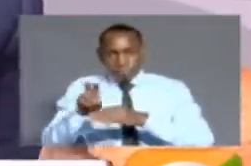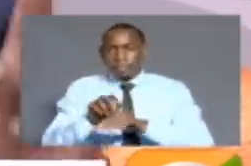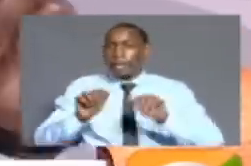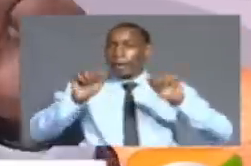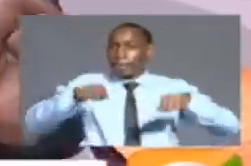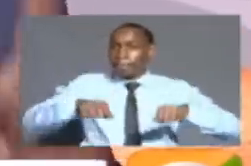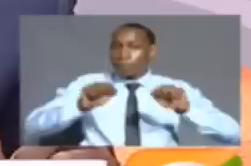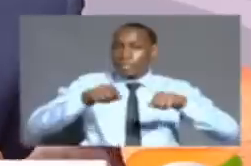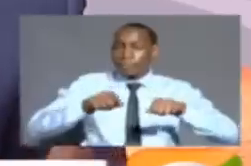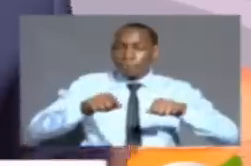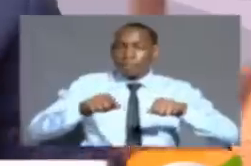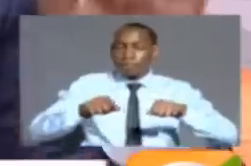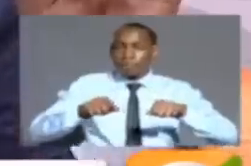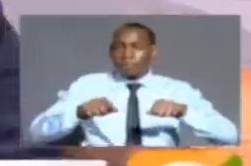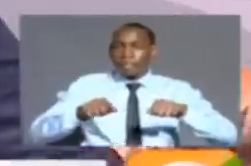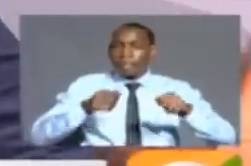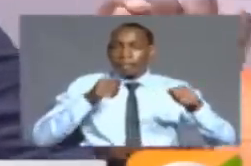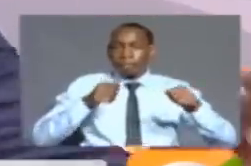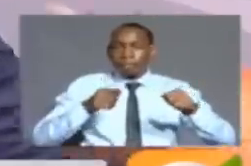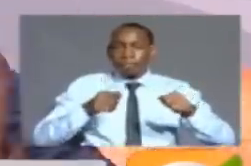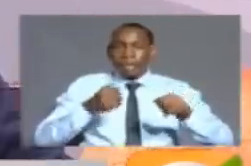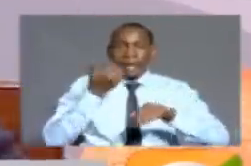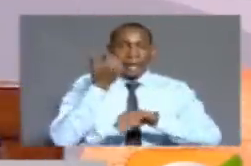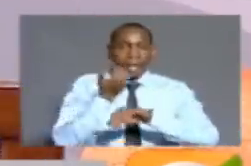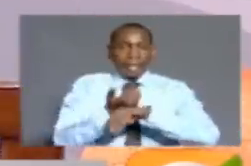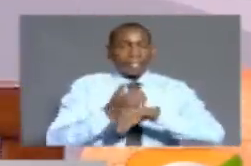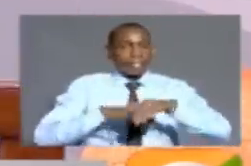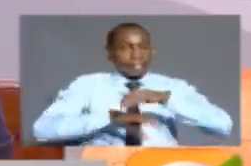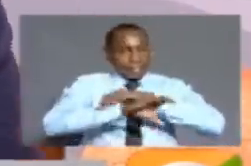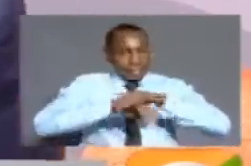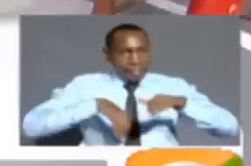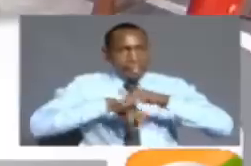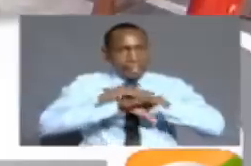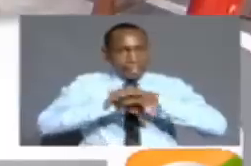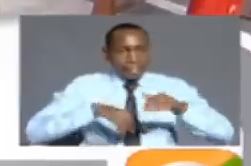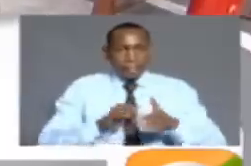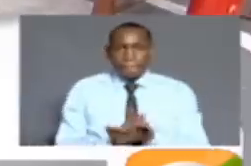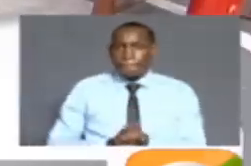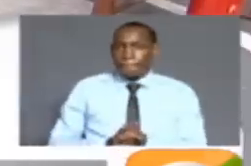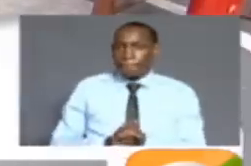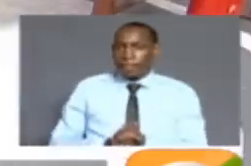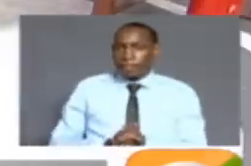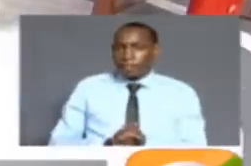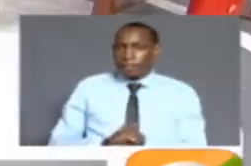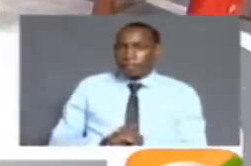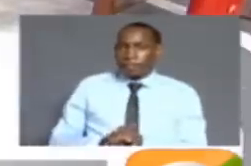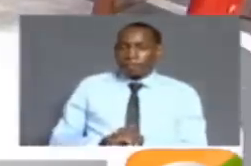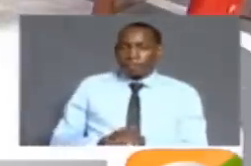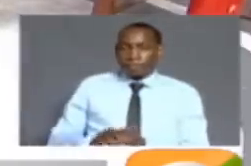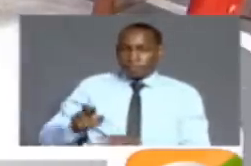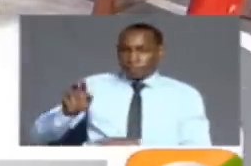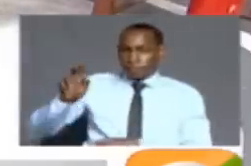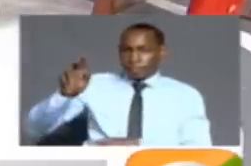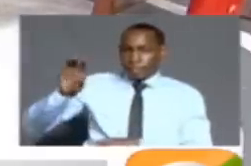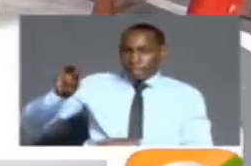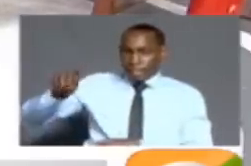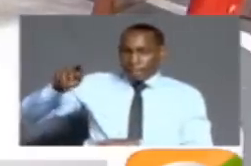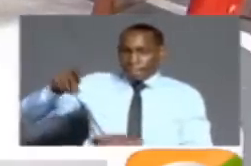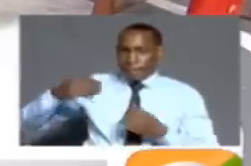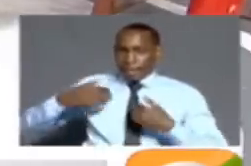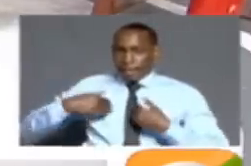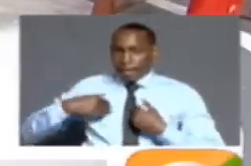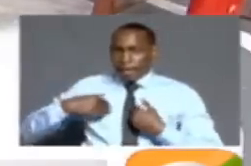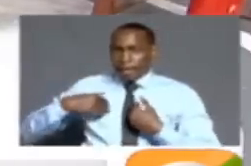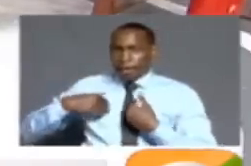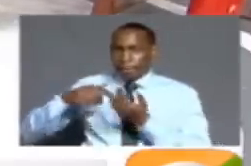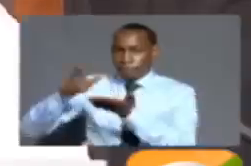to make it very difficult for these people to steal that money. Senator, let and me again, ask you a question. Sorry. So KJ gets a grant to build a clinic. Yes.